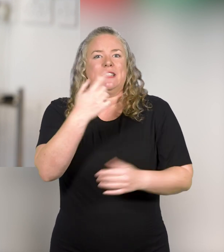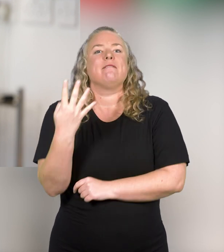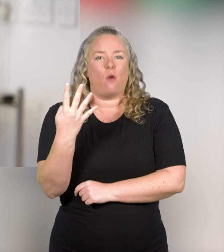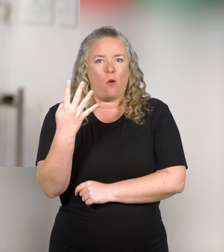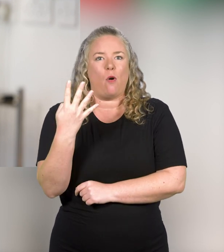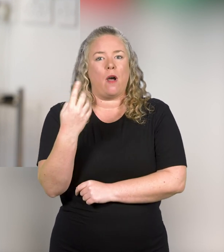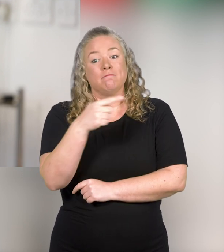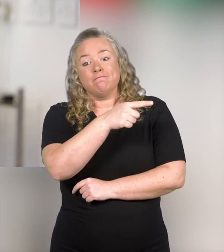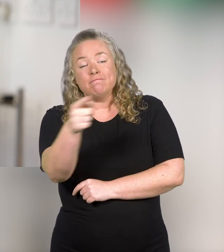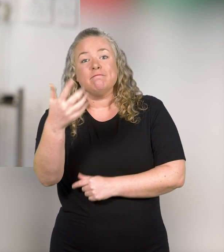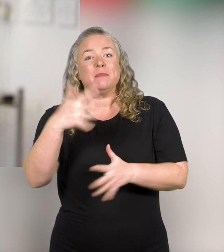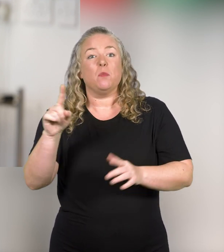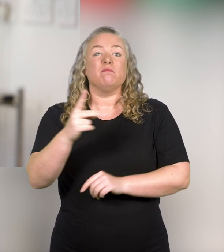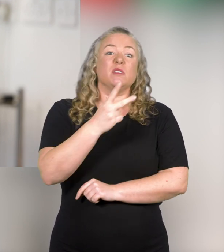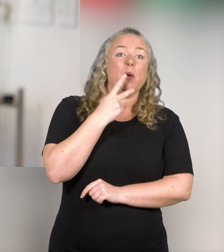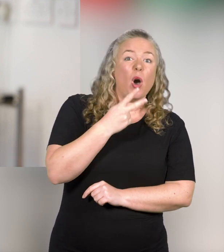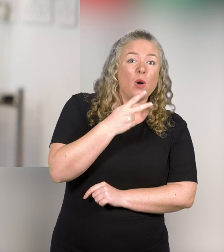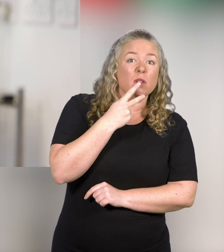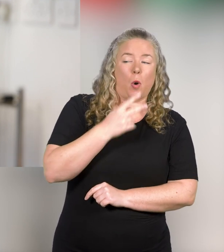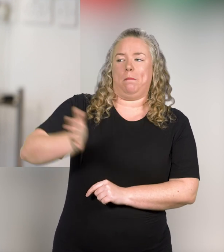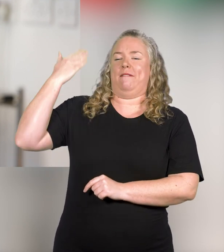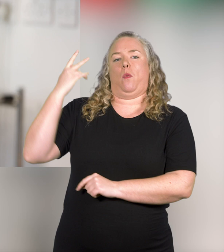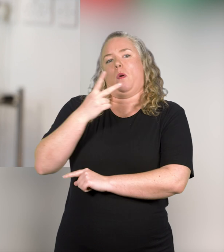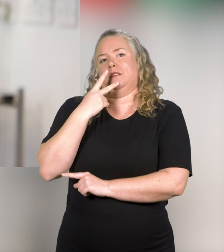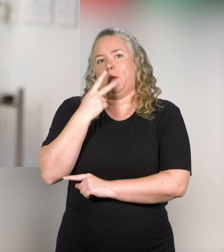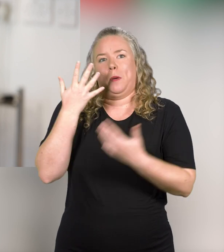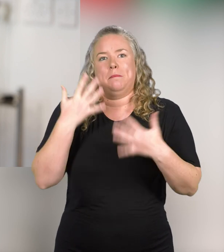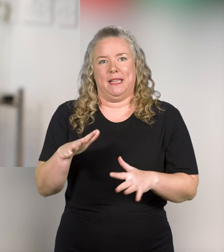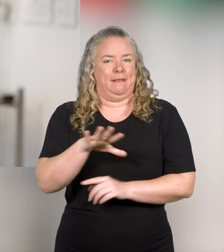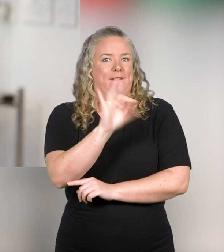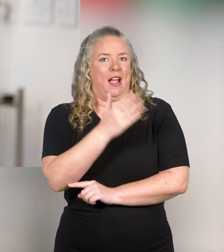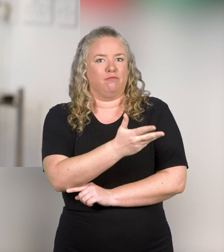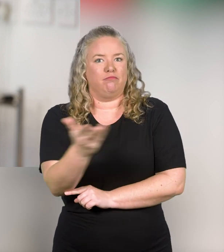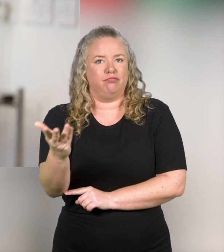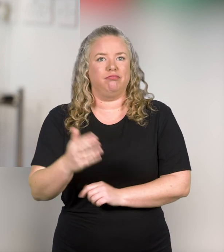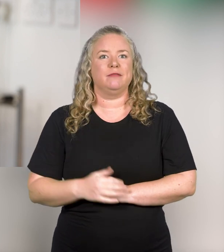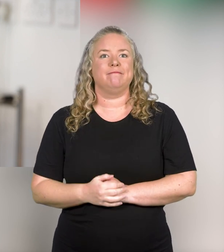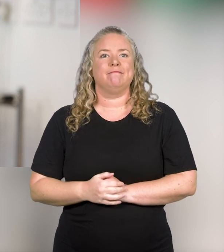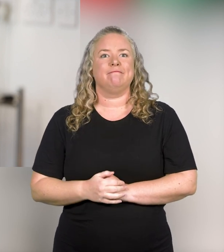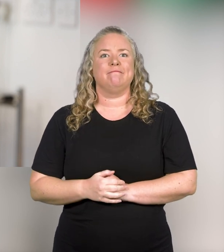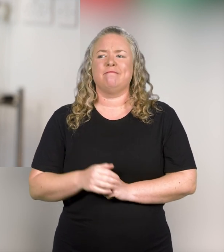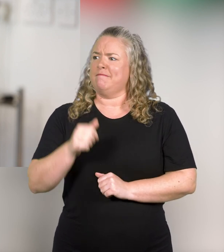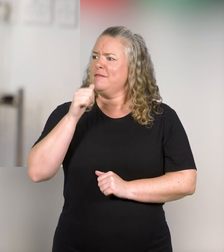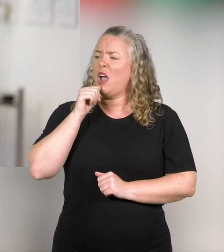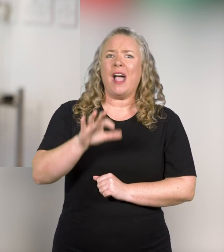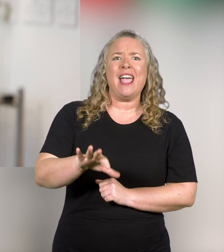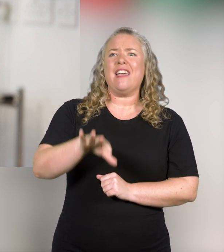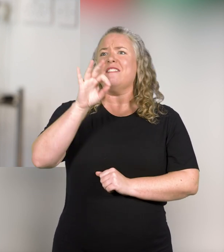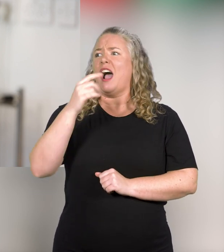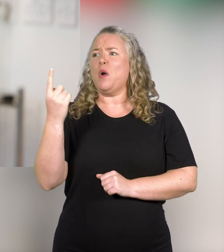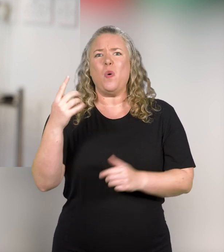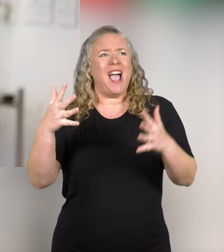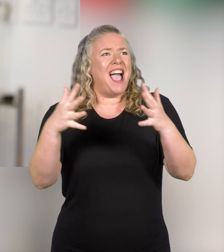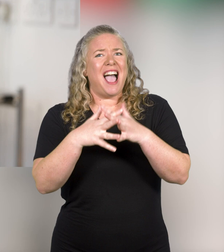We're aiming to invite everyone who is between the ages of 55 to 74 who are smokers or have been smokers